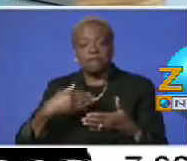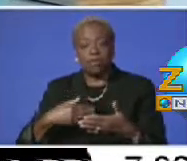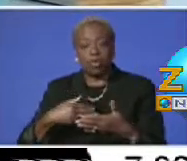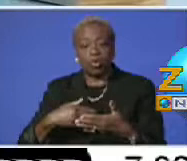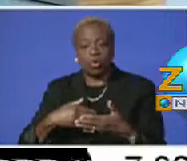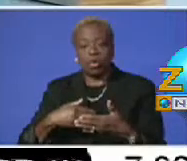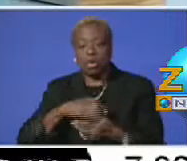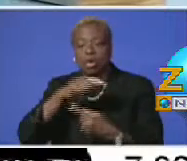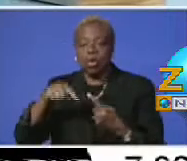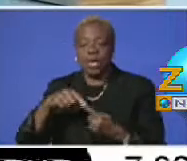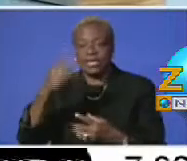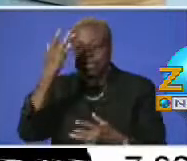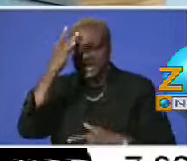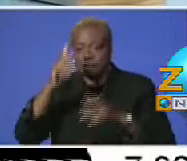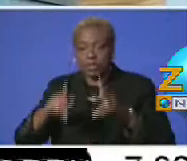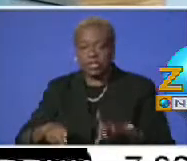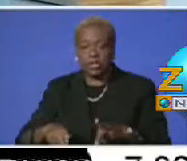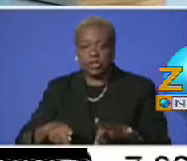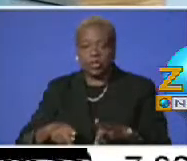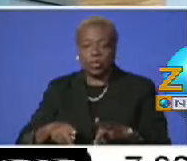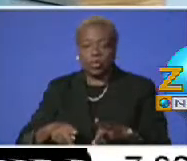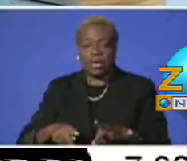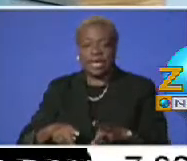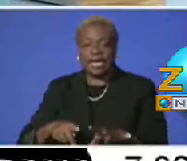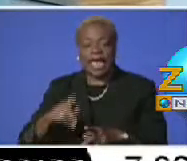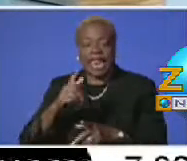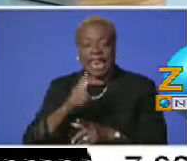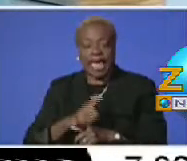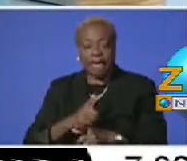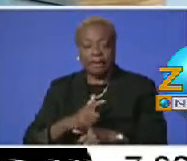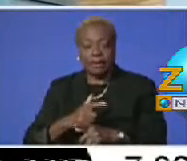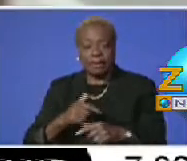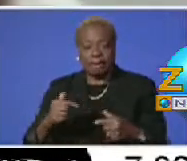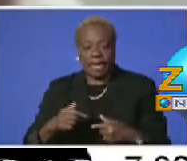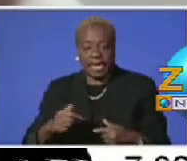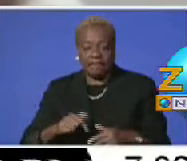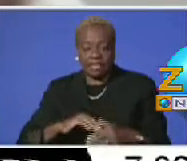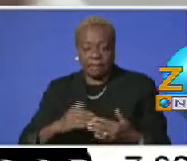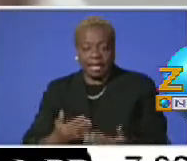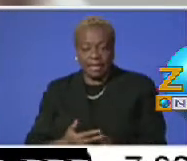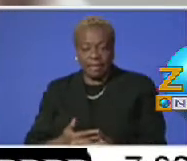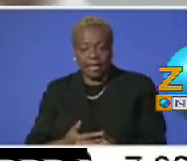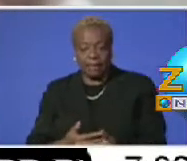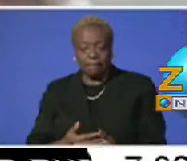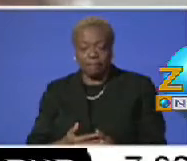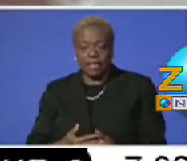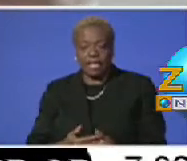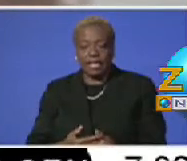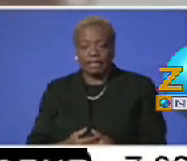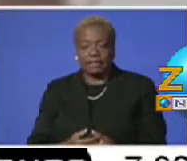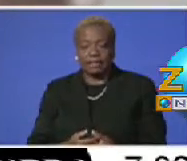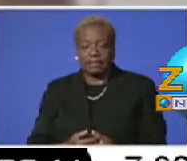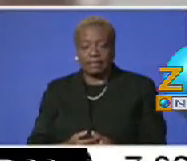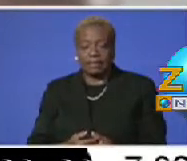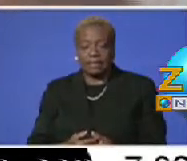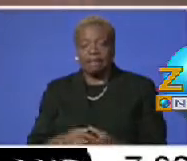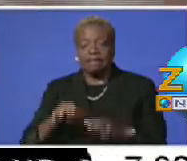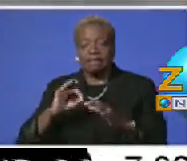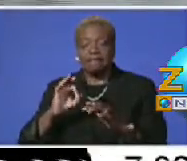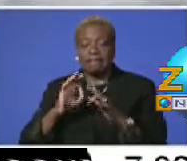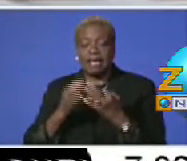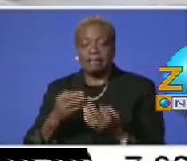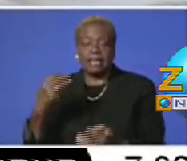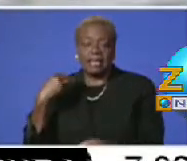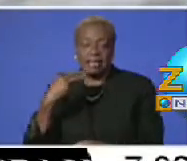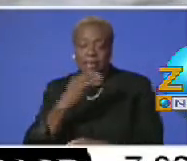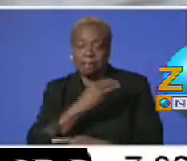when patients were in labor, we were able to have a lot of interaction, physician to patient, staff to patient, family members. A lot of